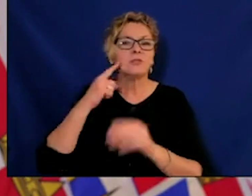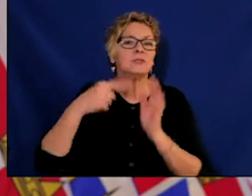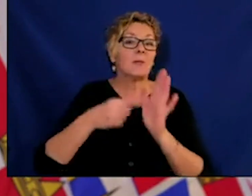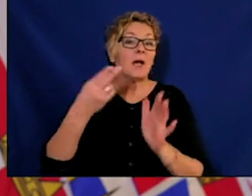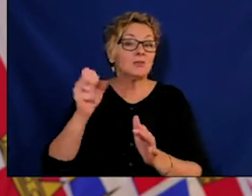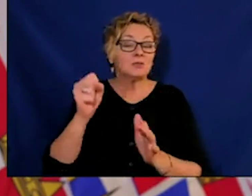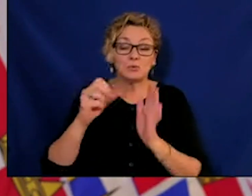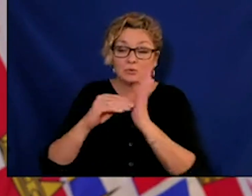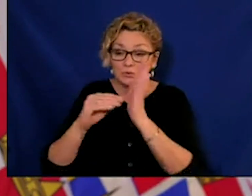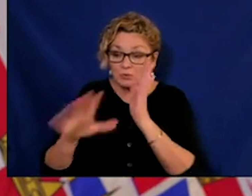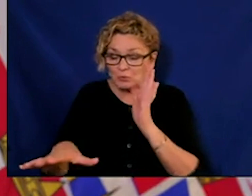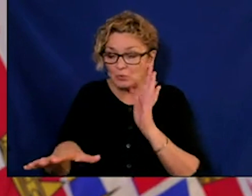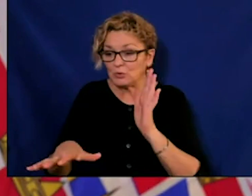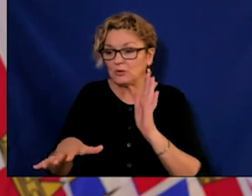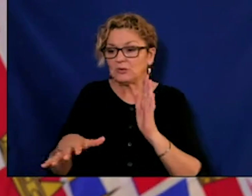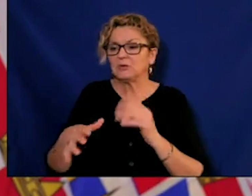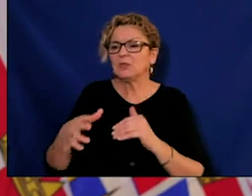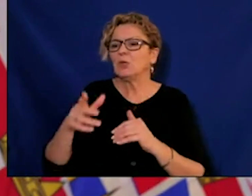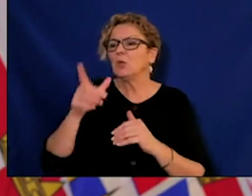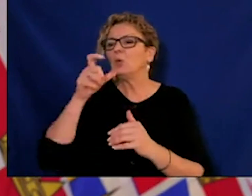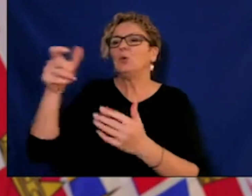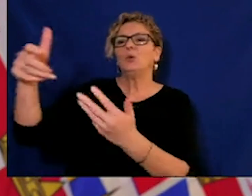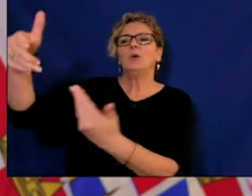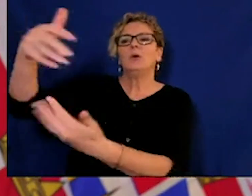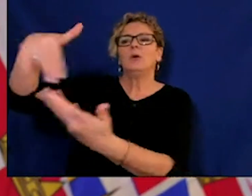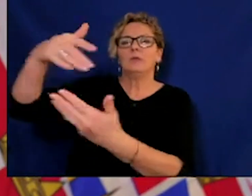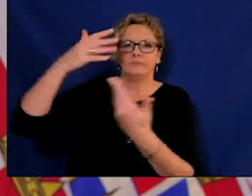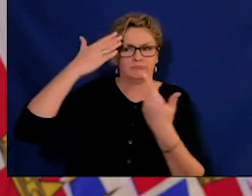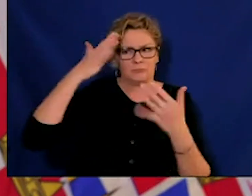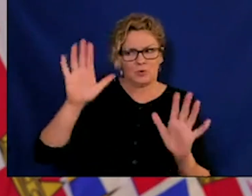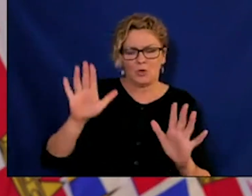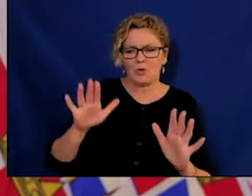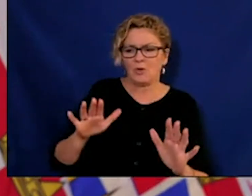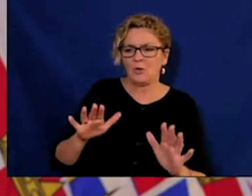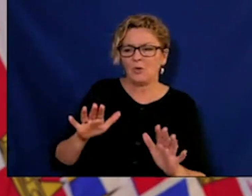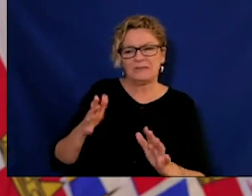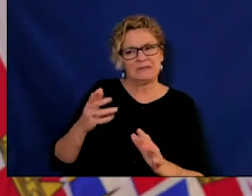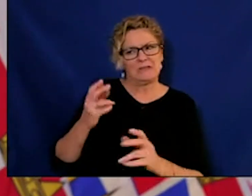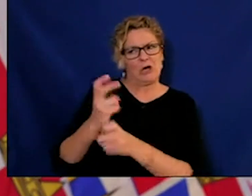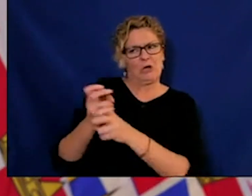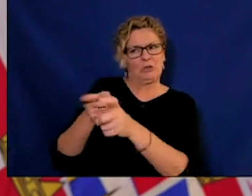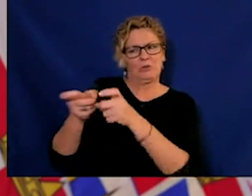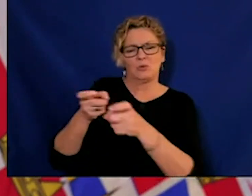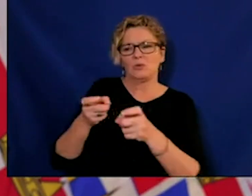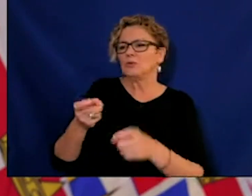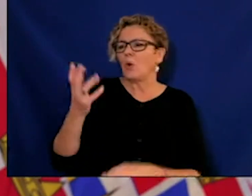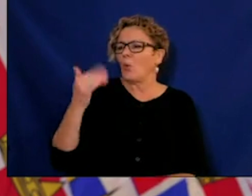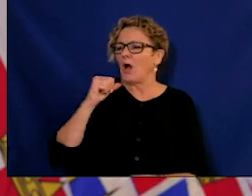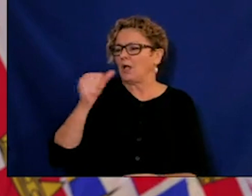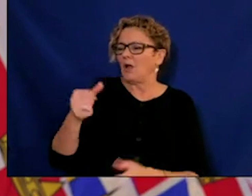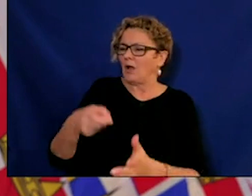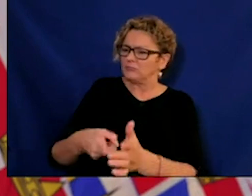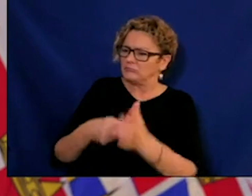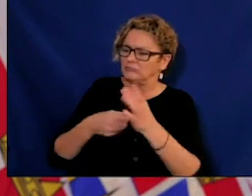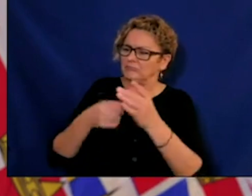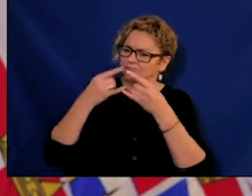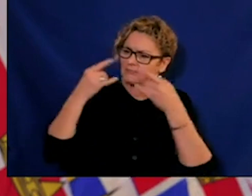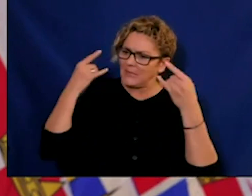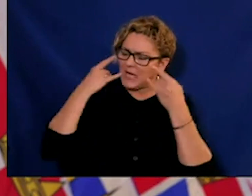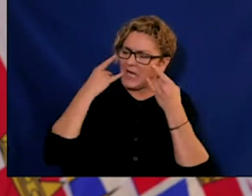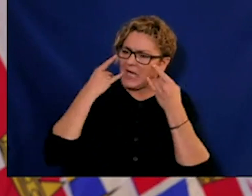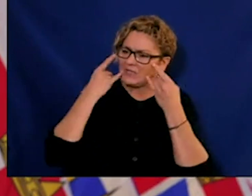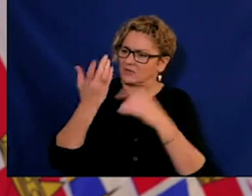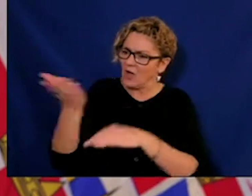independently without parental or guardian oversight, why aren't masks mandatory in schools right now, as we're seeing in other provinces with